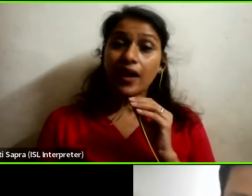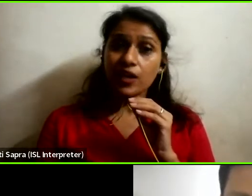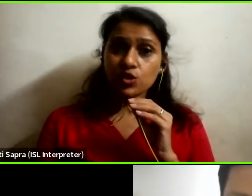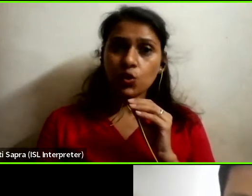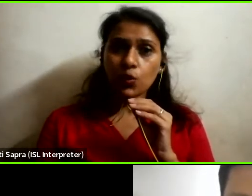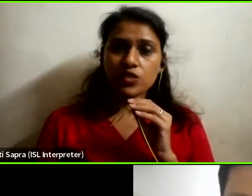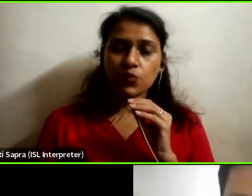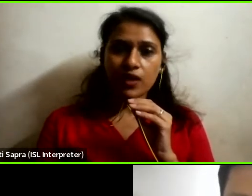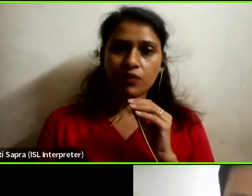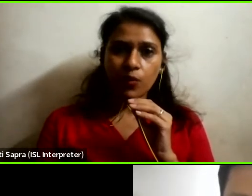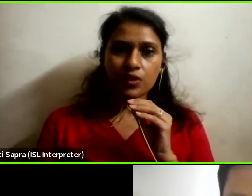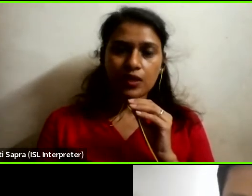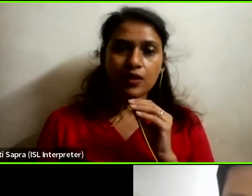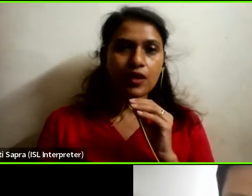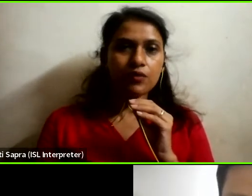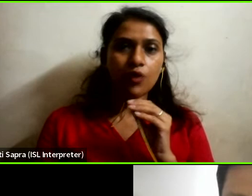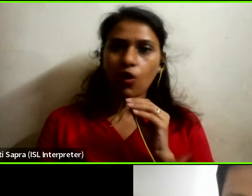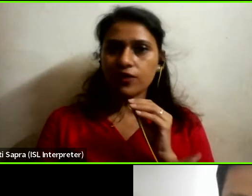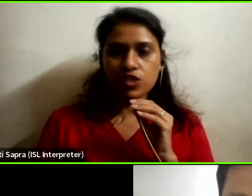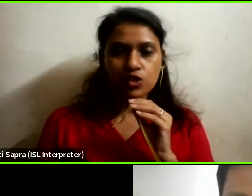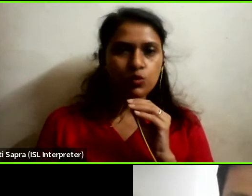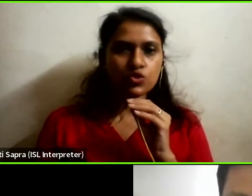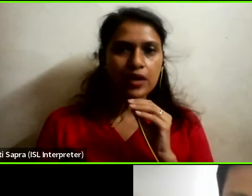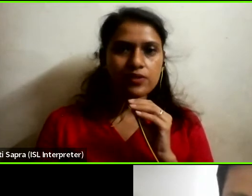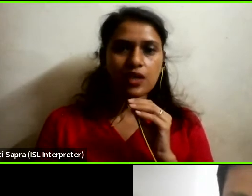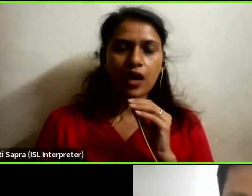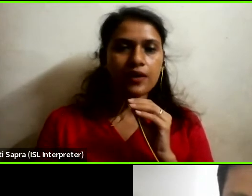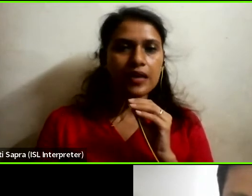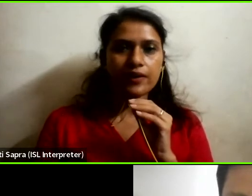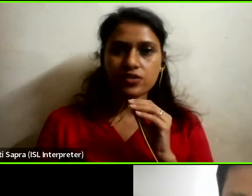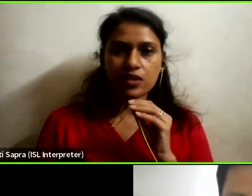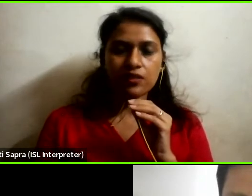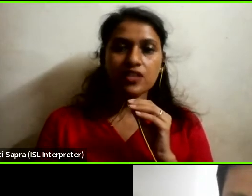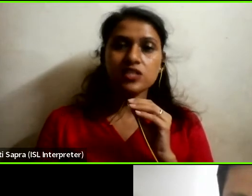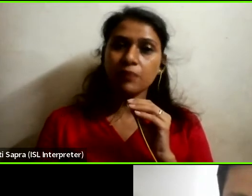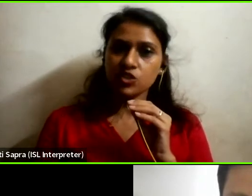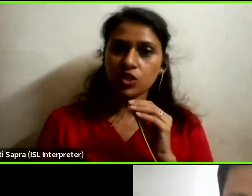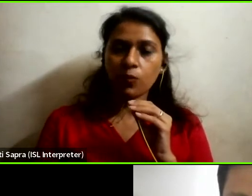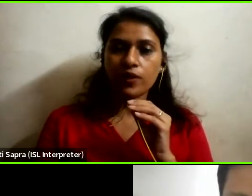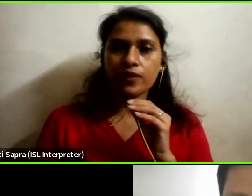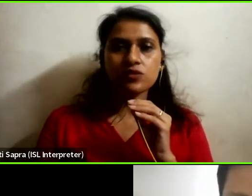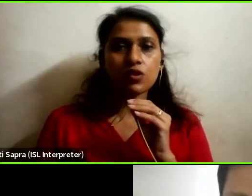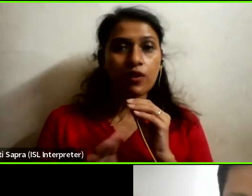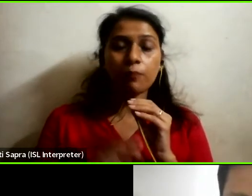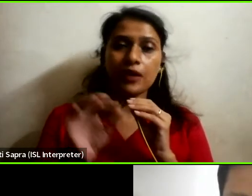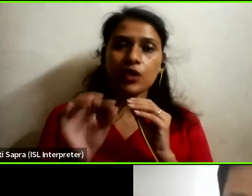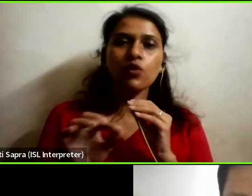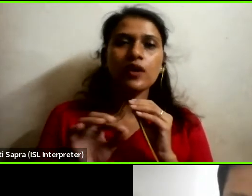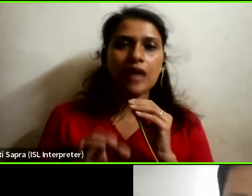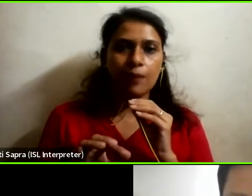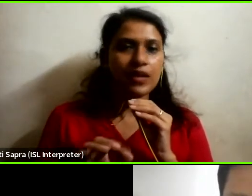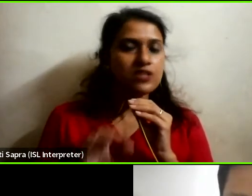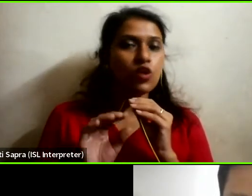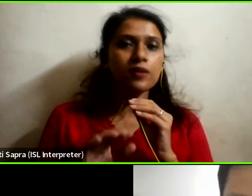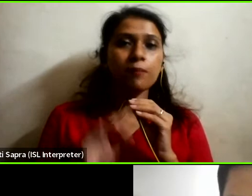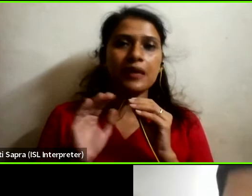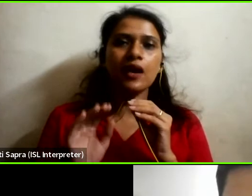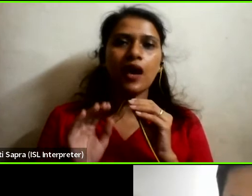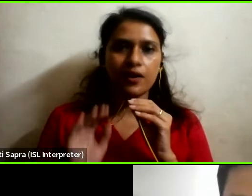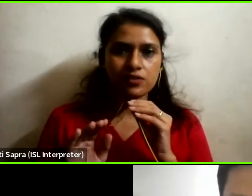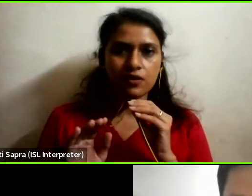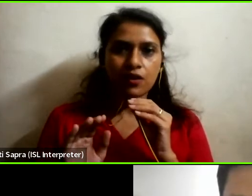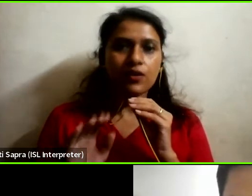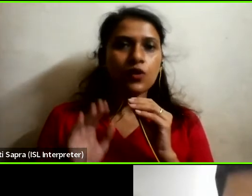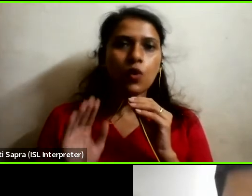happen. And I also noticed one more thing: all these news channels are telecasting their special bulletins on the particular time. That's not a